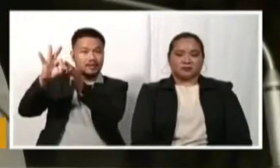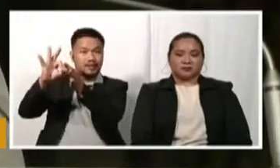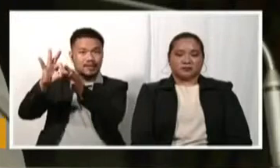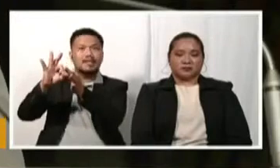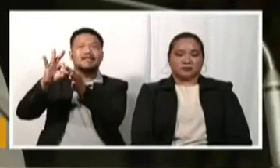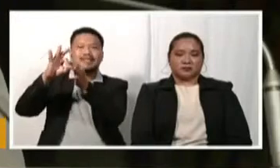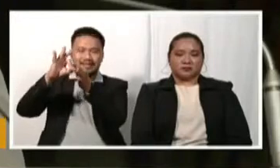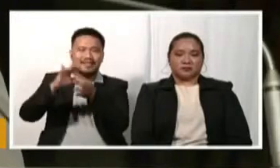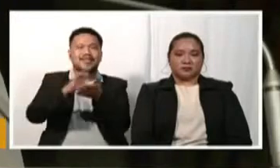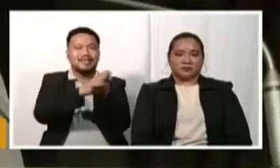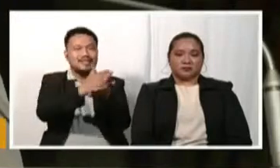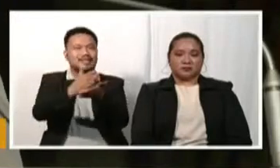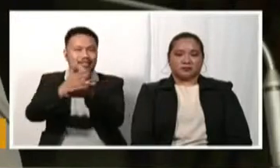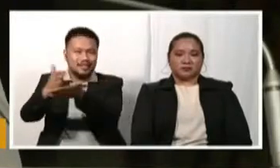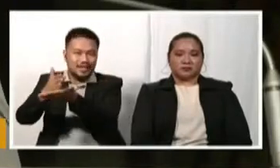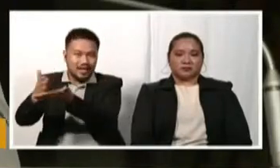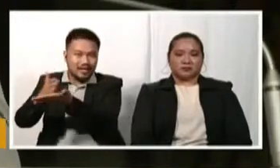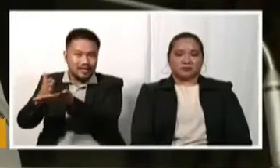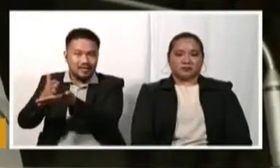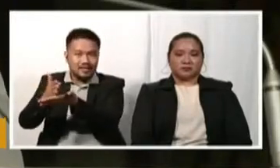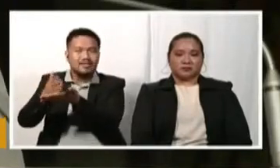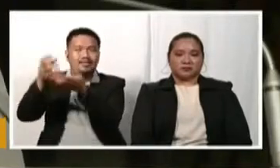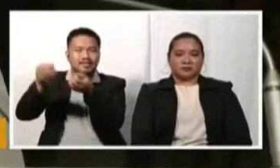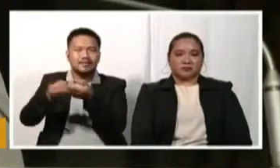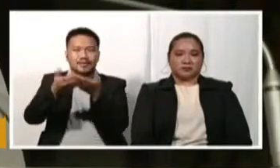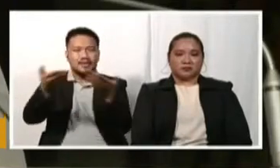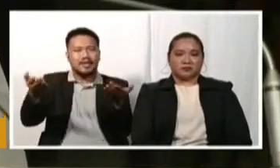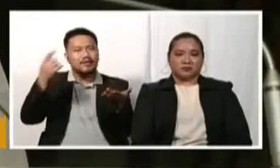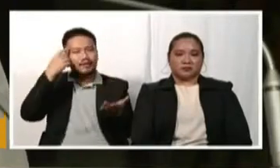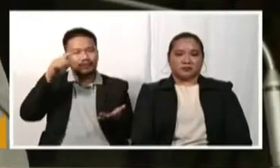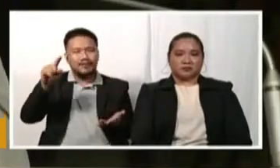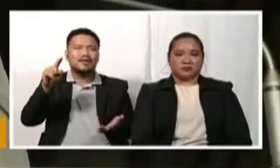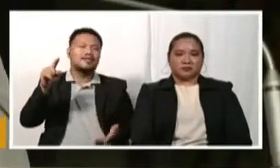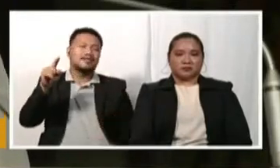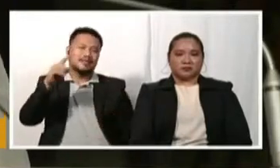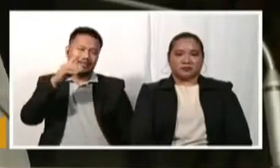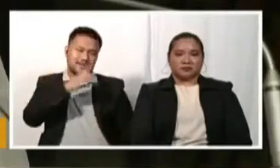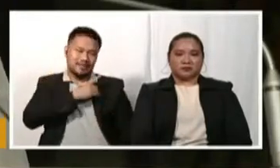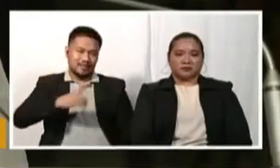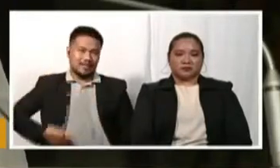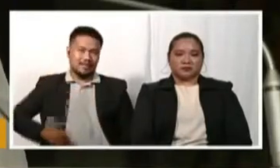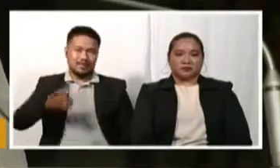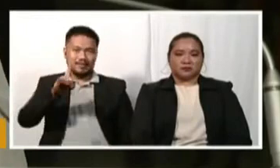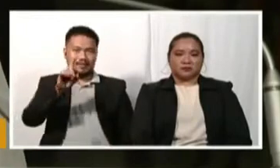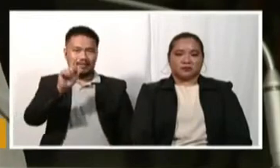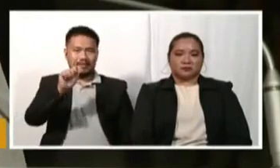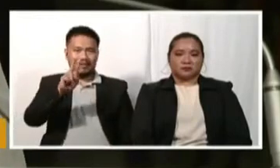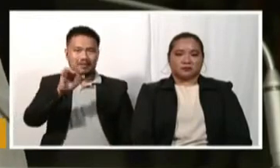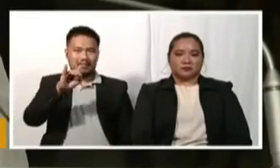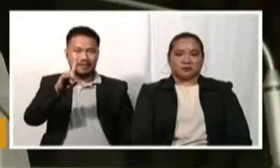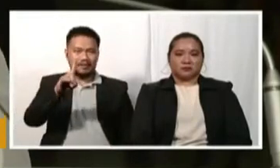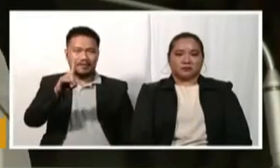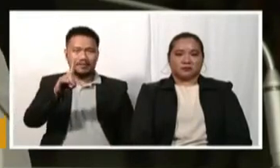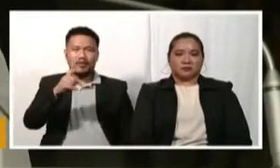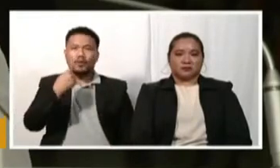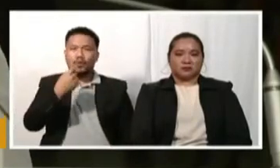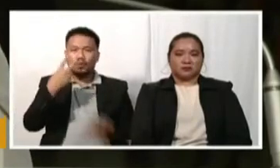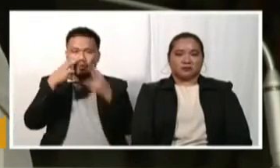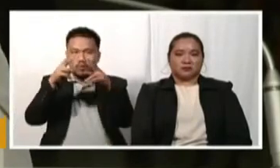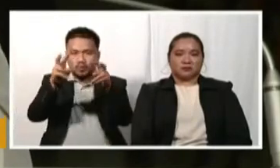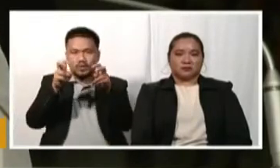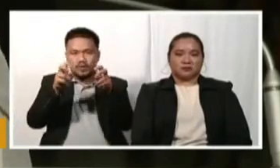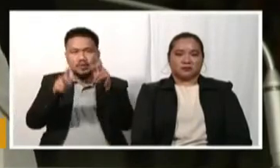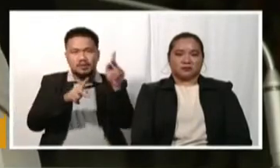benefits assured to David. As I made him a witness to the peoples, a